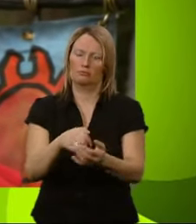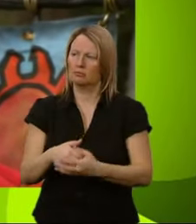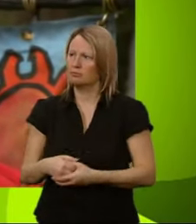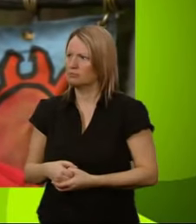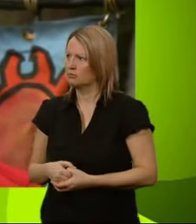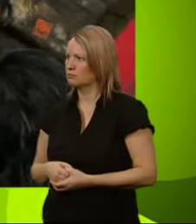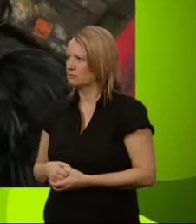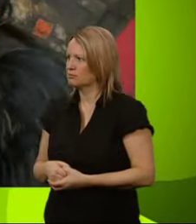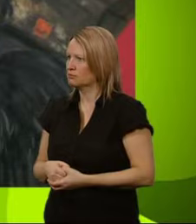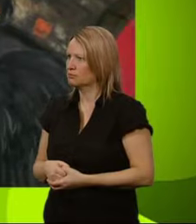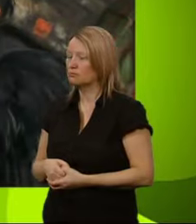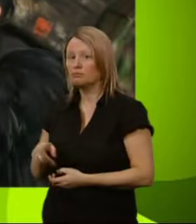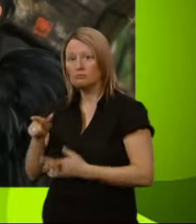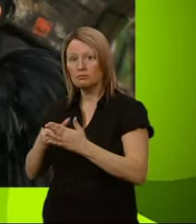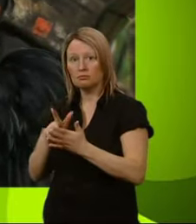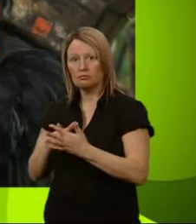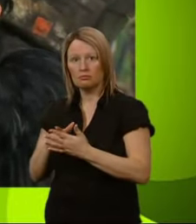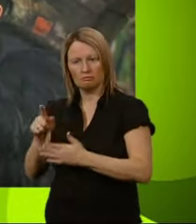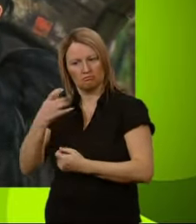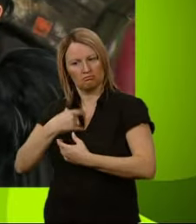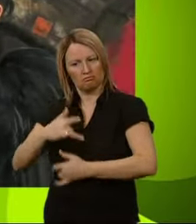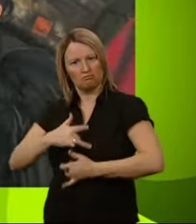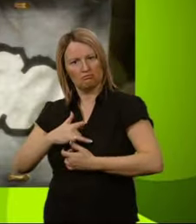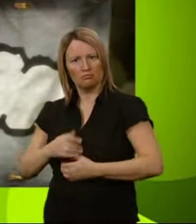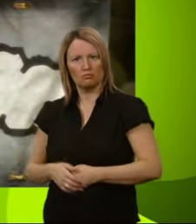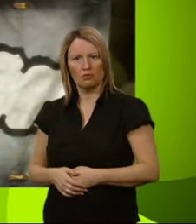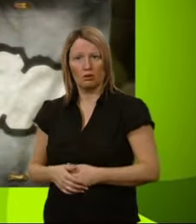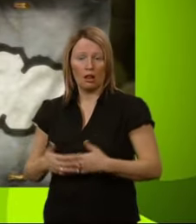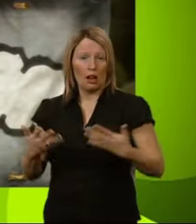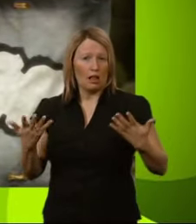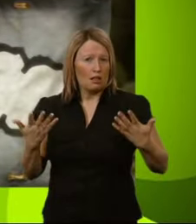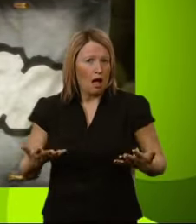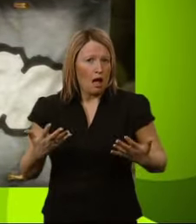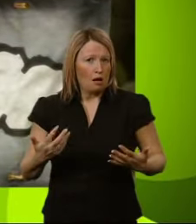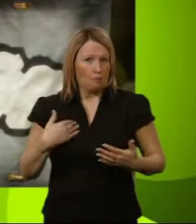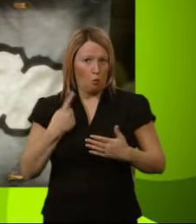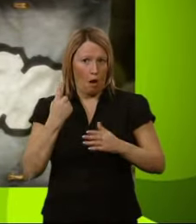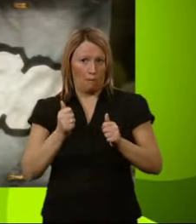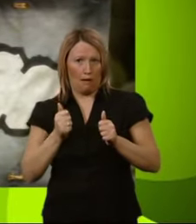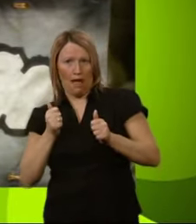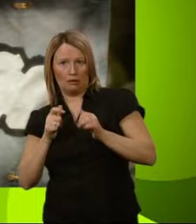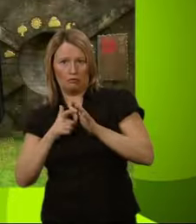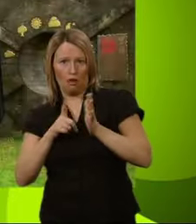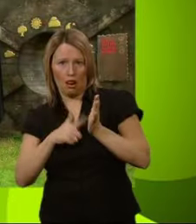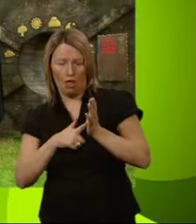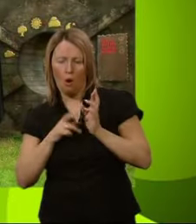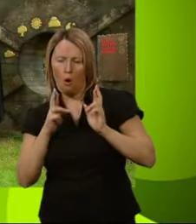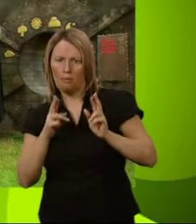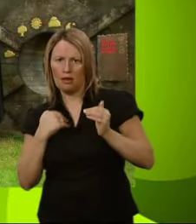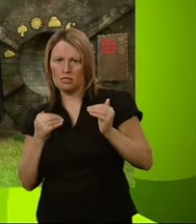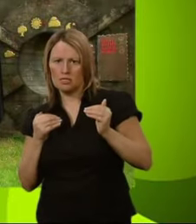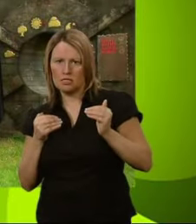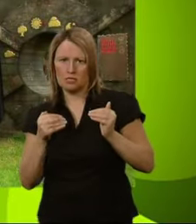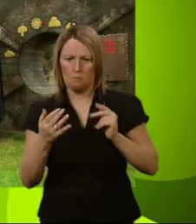last stand. Trick, tell me your thoughts. Well, now I'm only one ring behind Dairel, so hopefully I will be